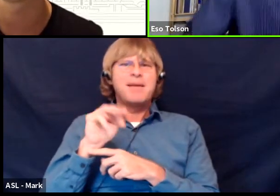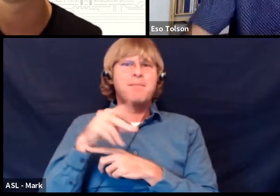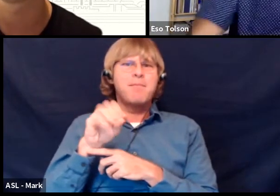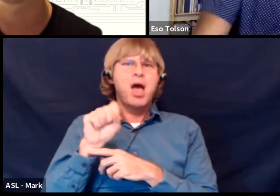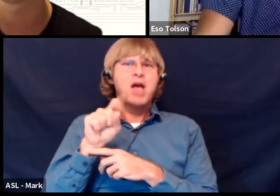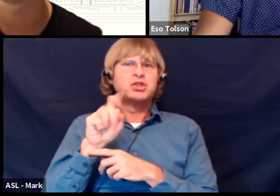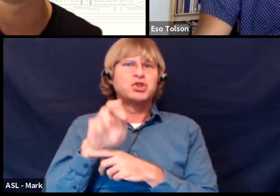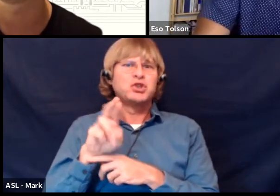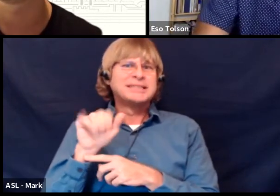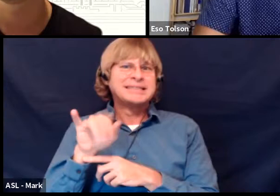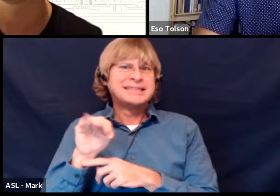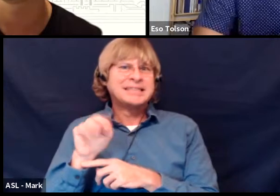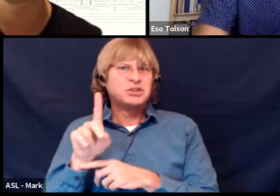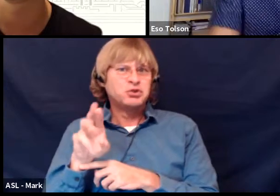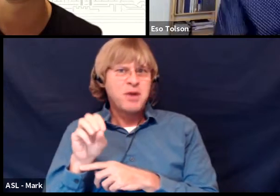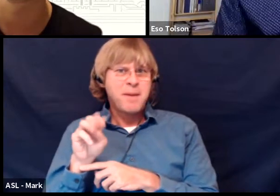um,